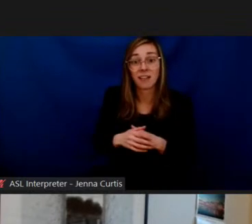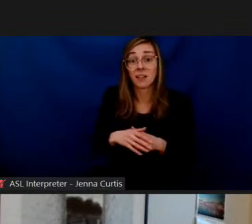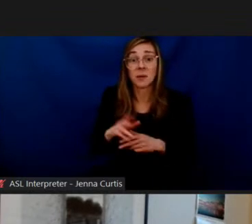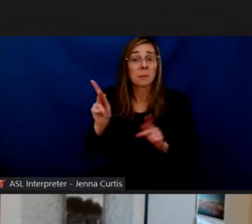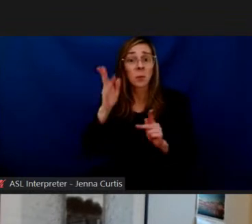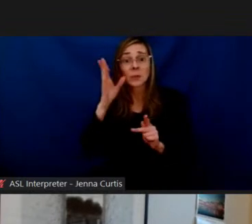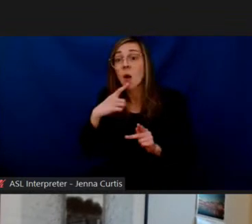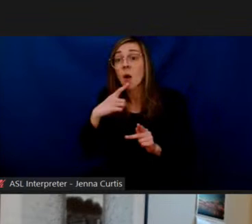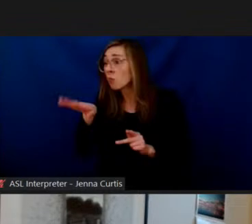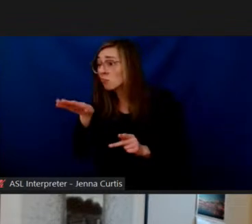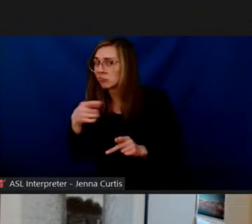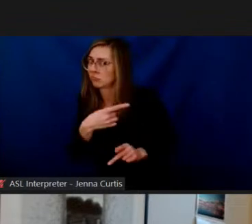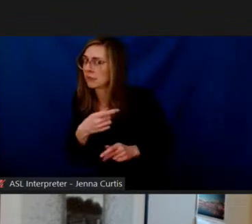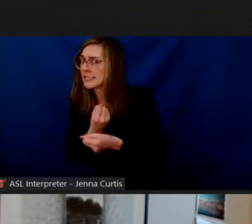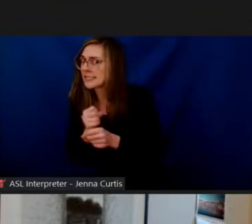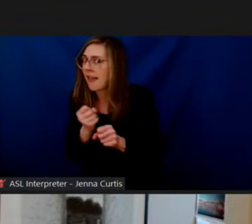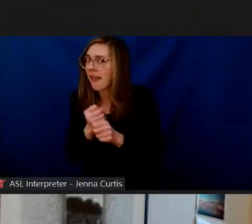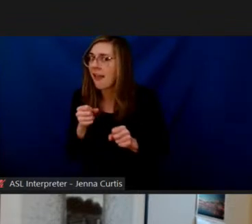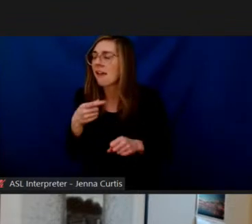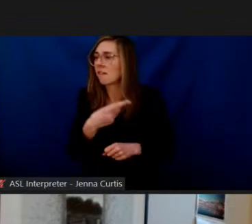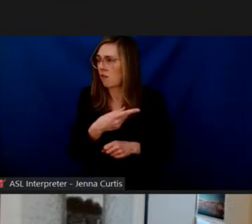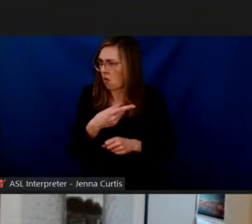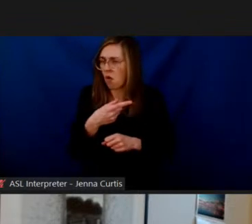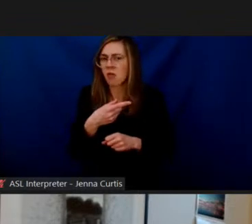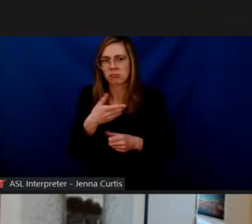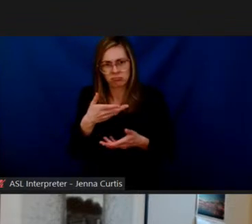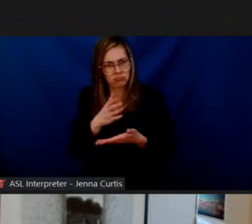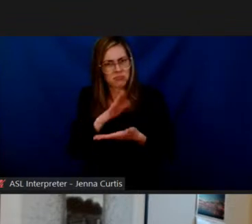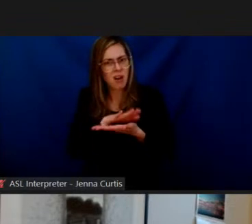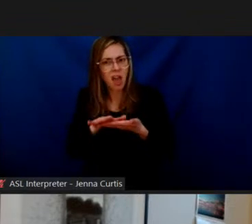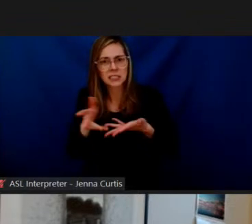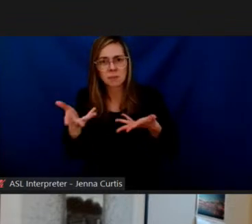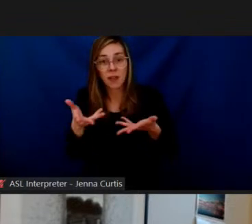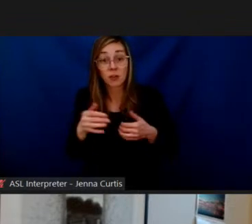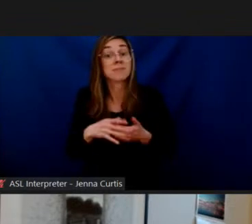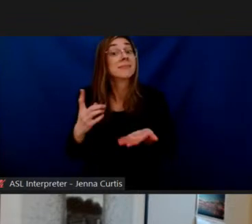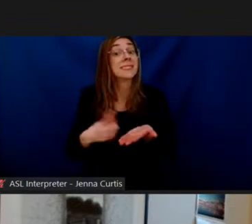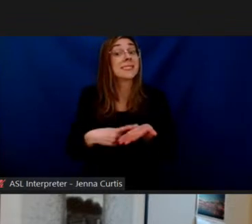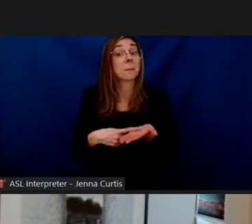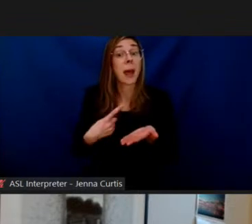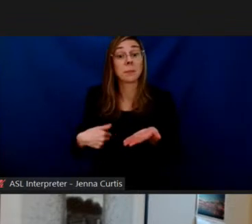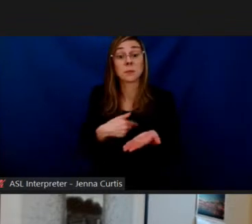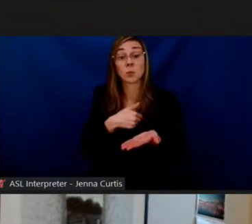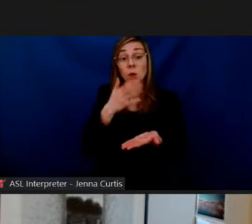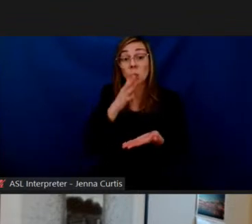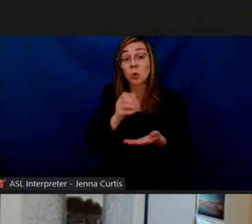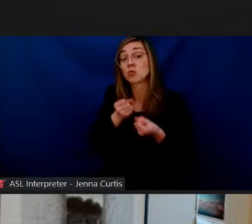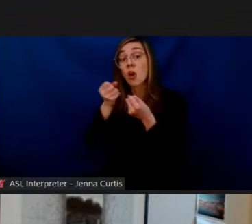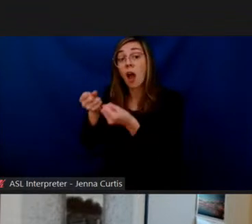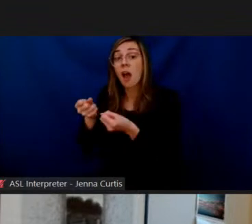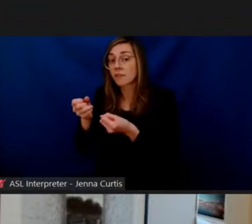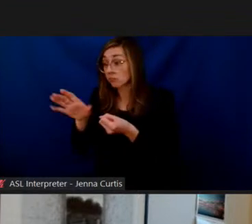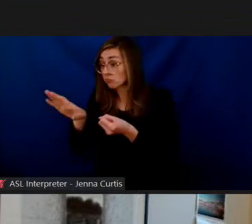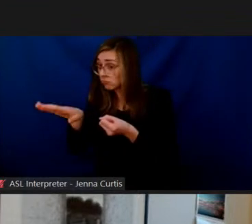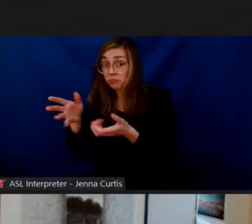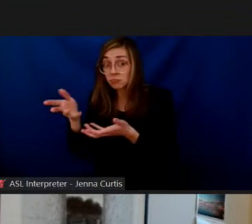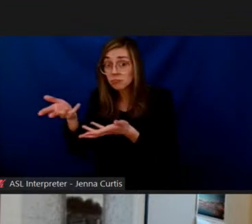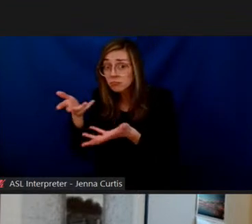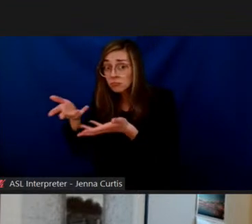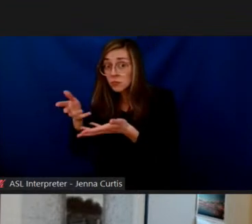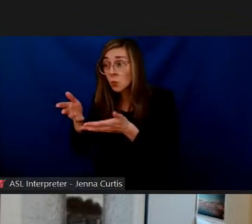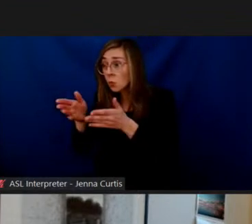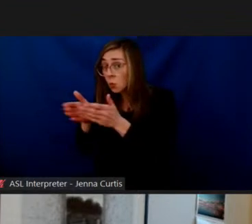fence, we've driven people there and said, hey, come take a look, come talk to people there. And so I